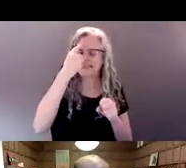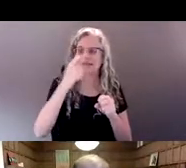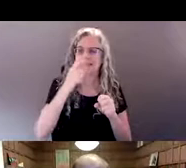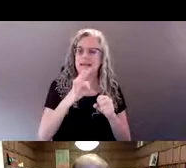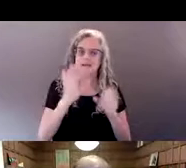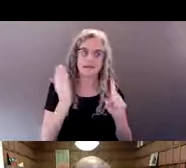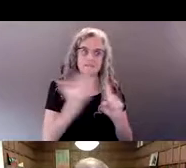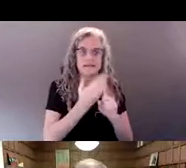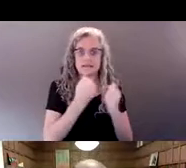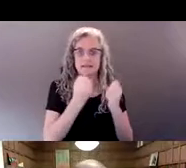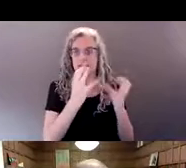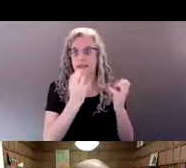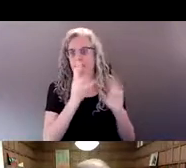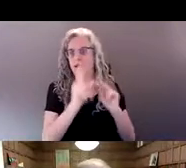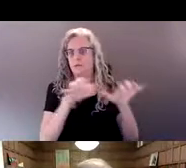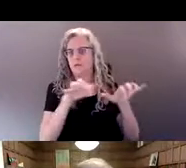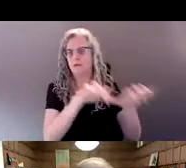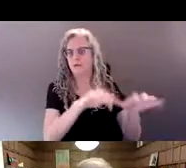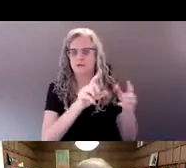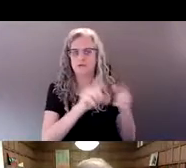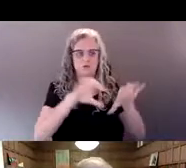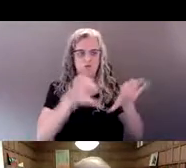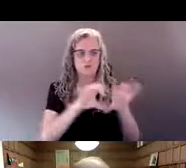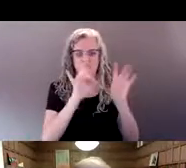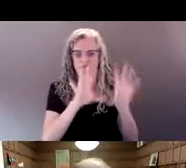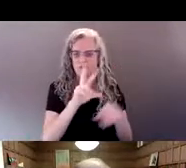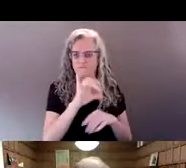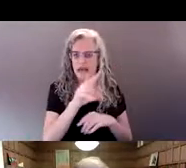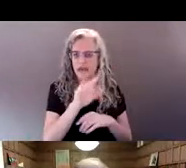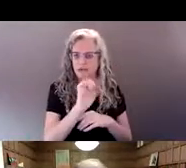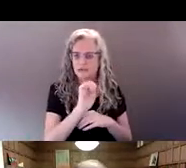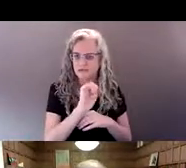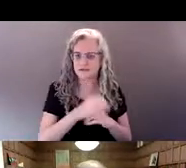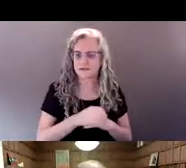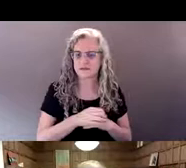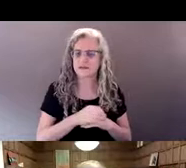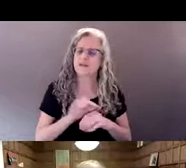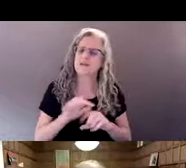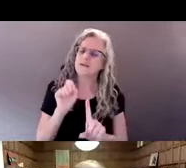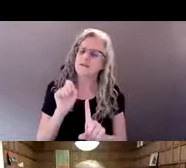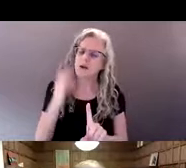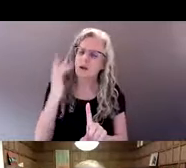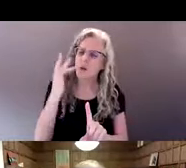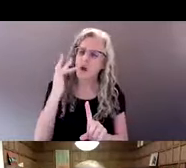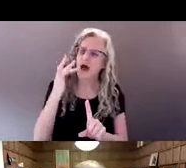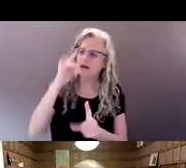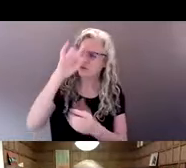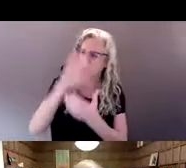do unspeakable things. But why do ideologies make cultural